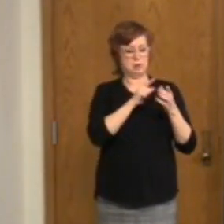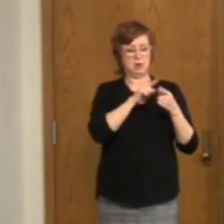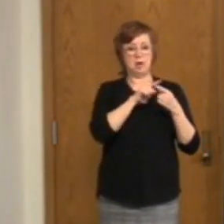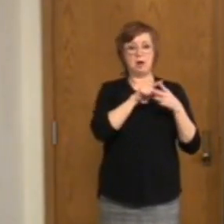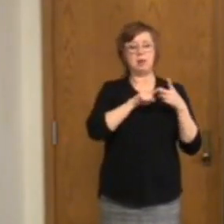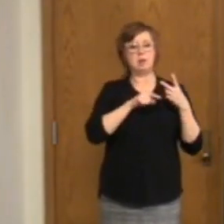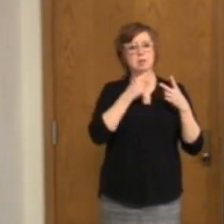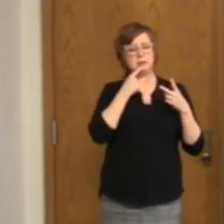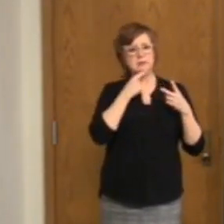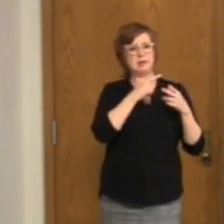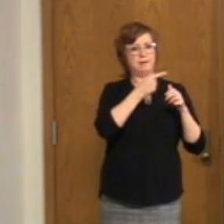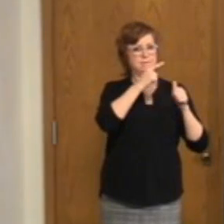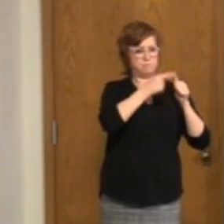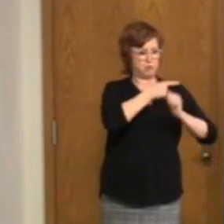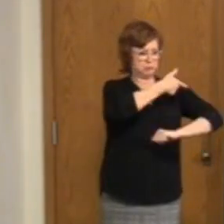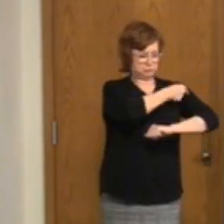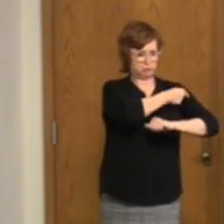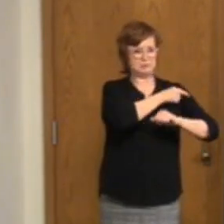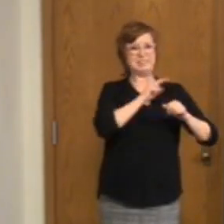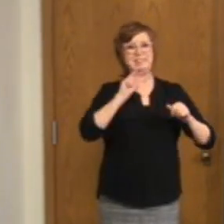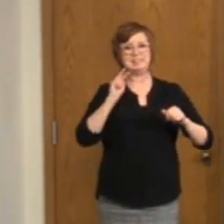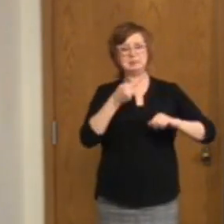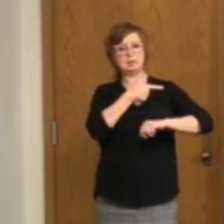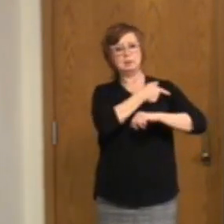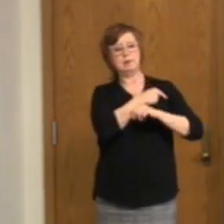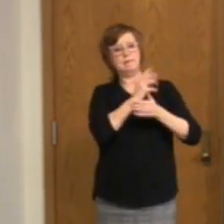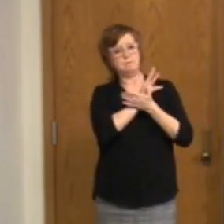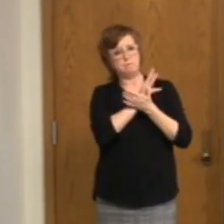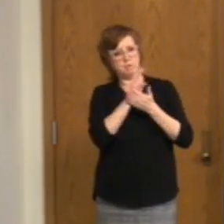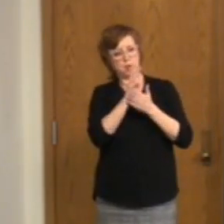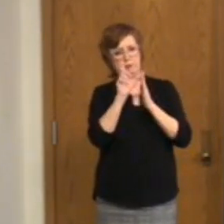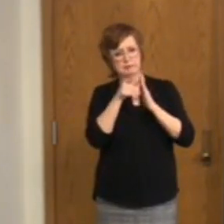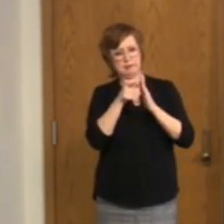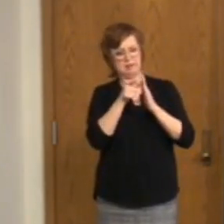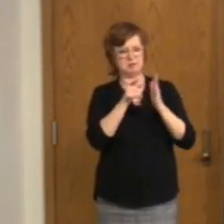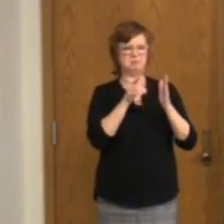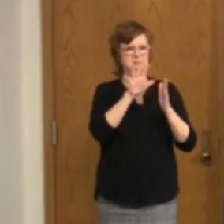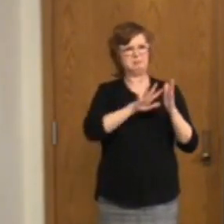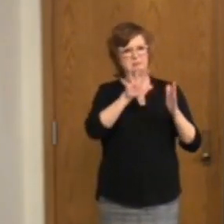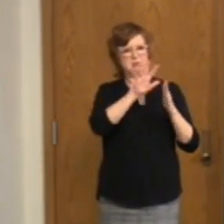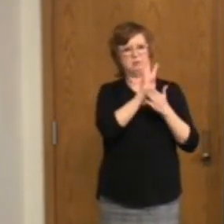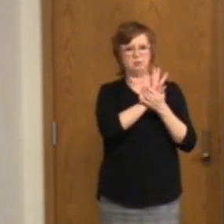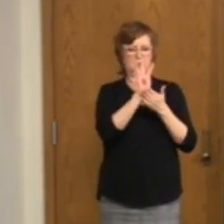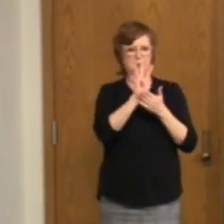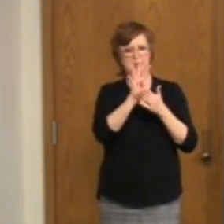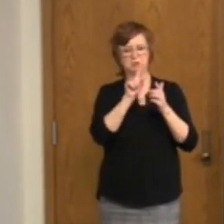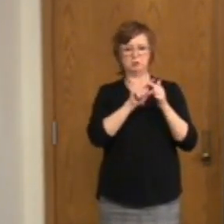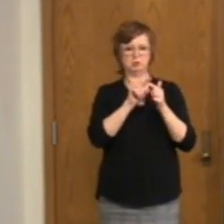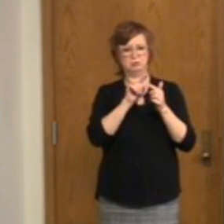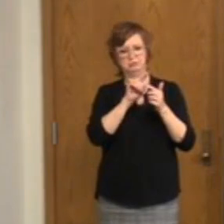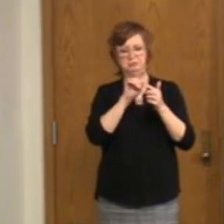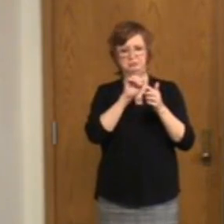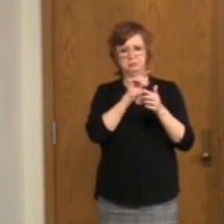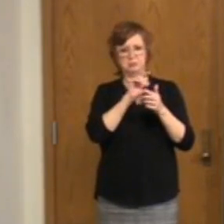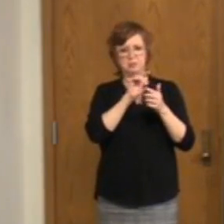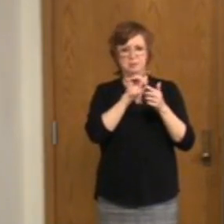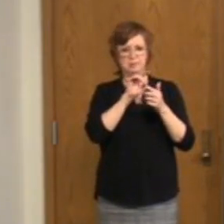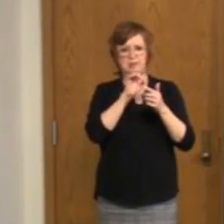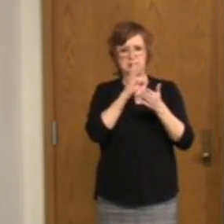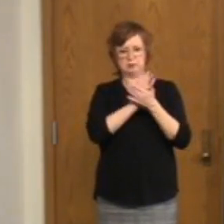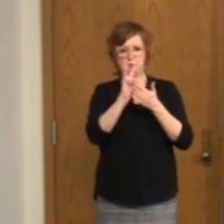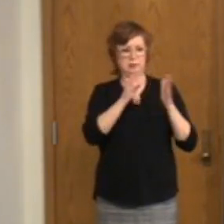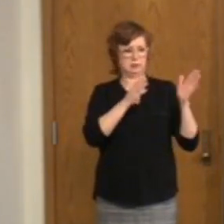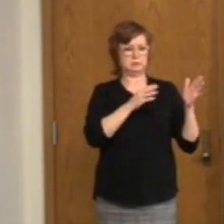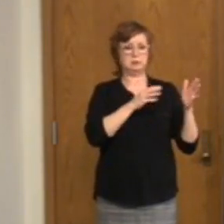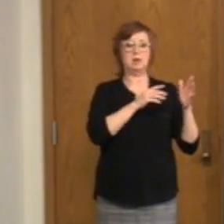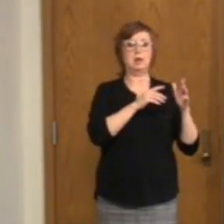and we quickly, as early as January, had strong evidence that we could extend the second dose to 42 days, which we did on occasion extend